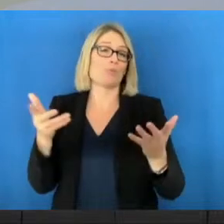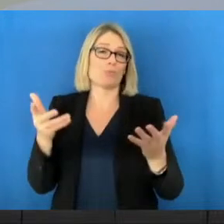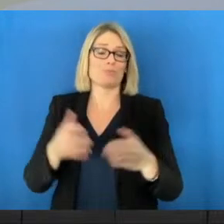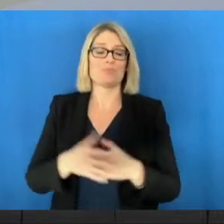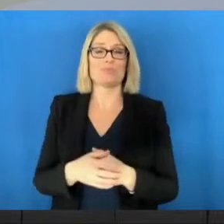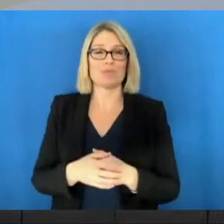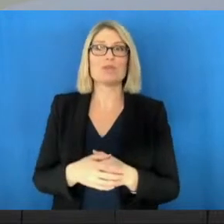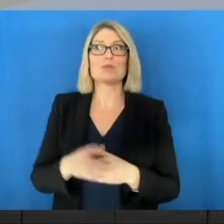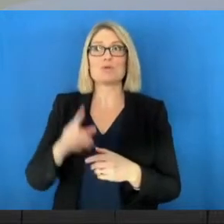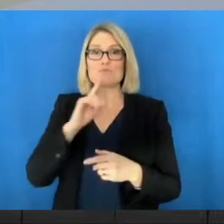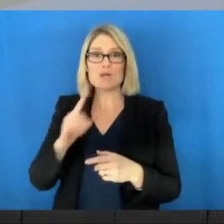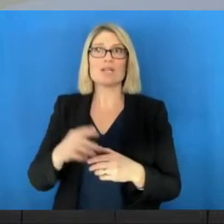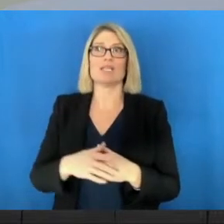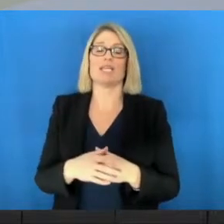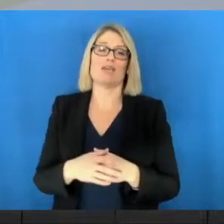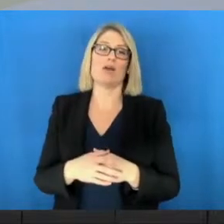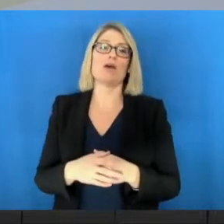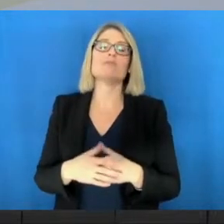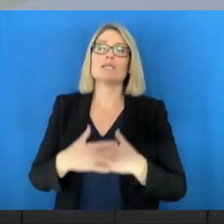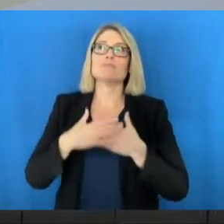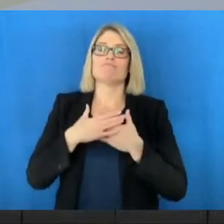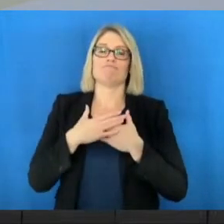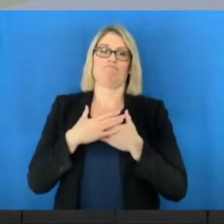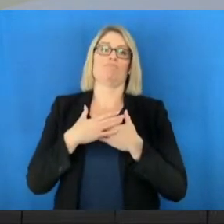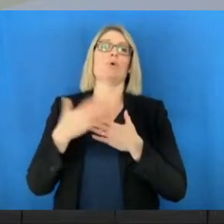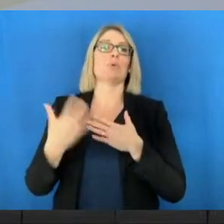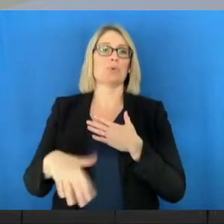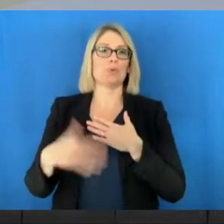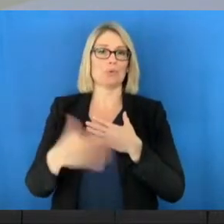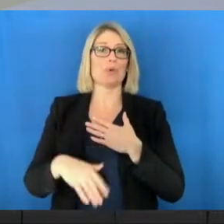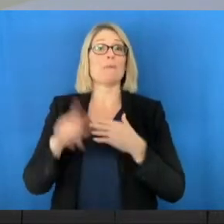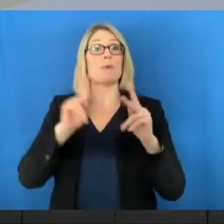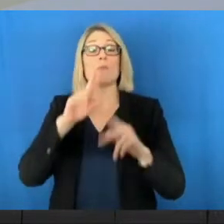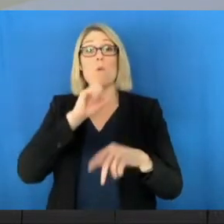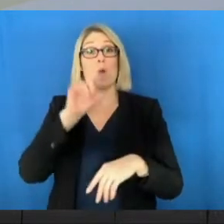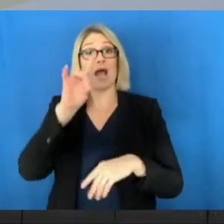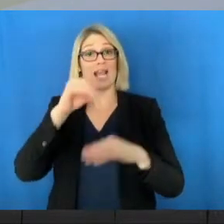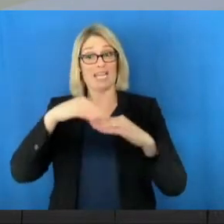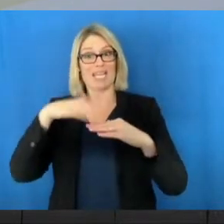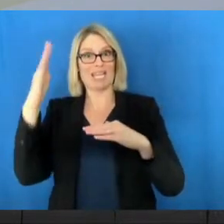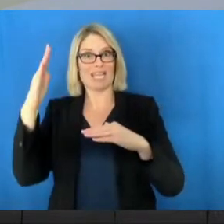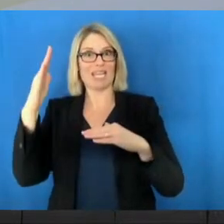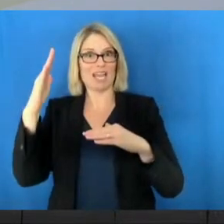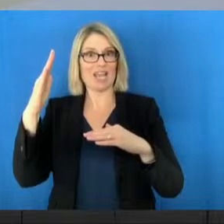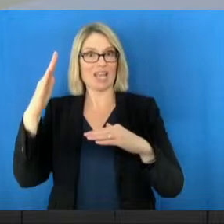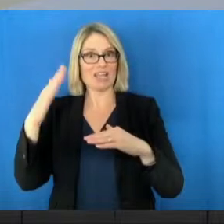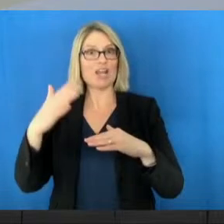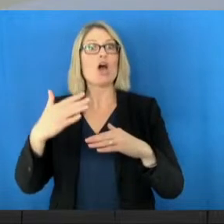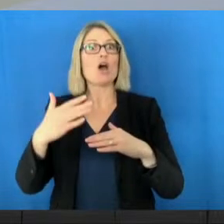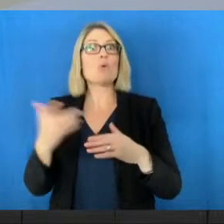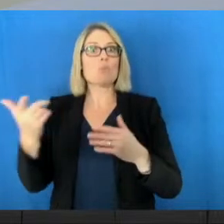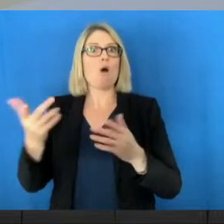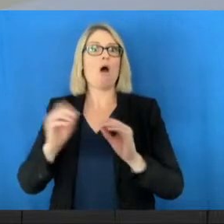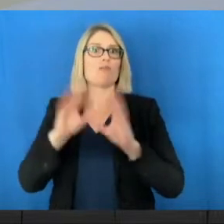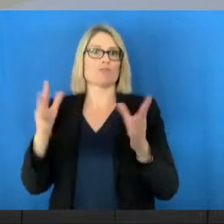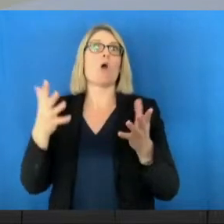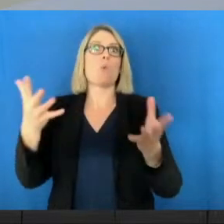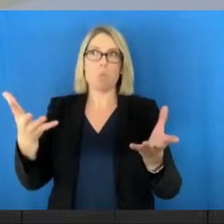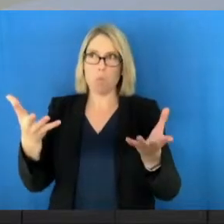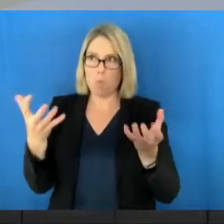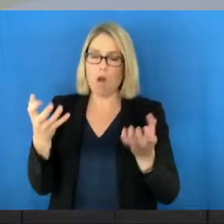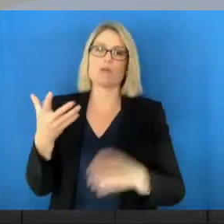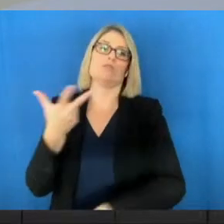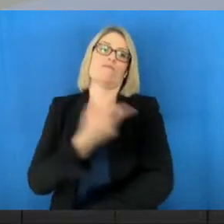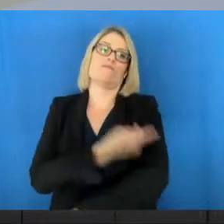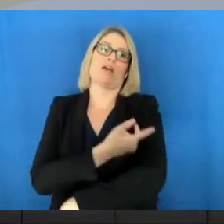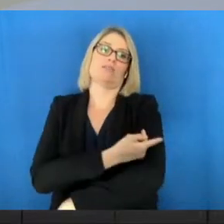so pleased that so many people 80 years of age and older obviously want to be vaccinated. And